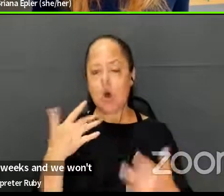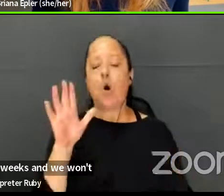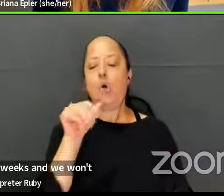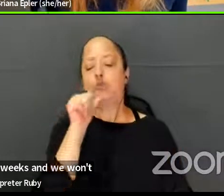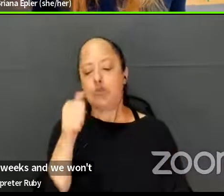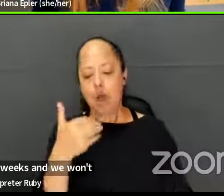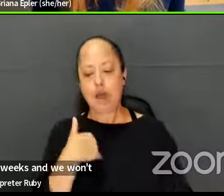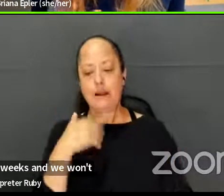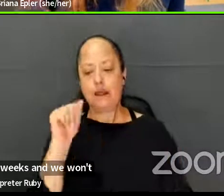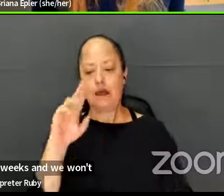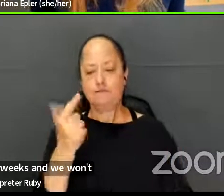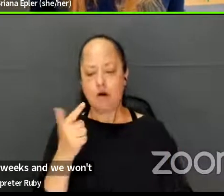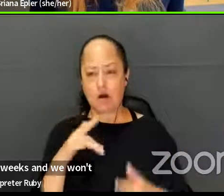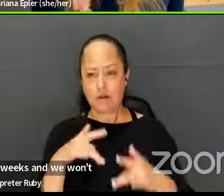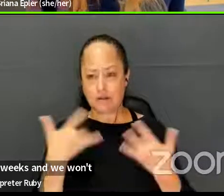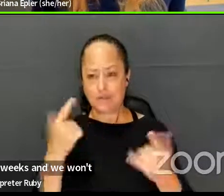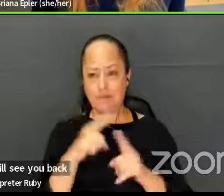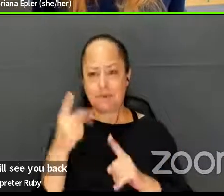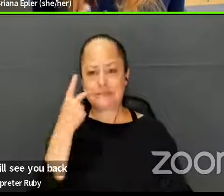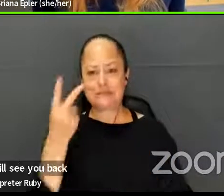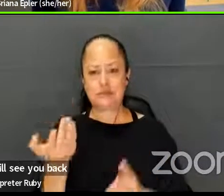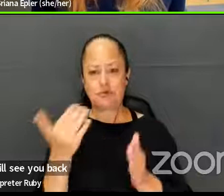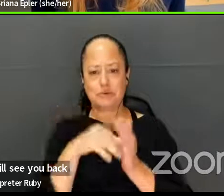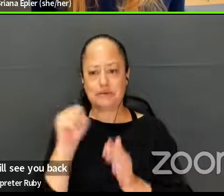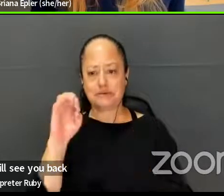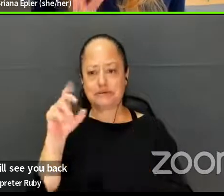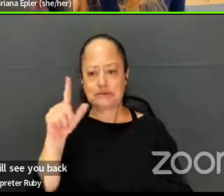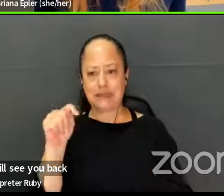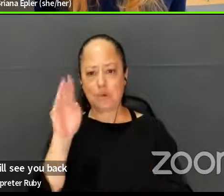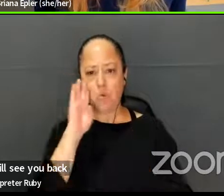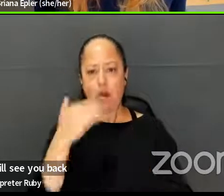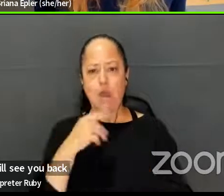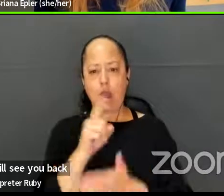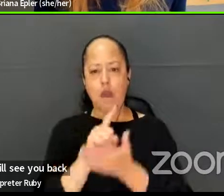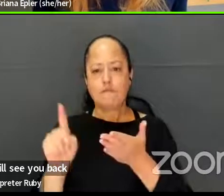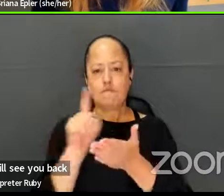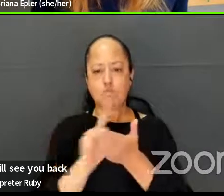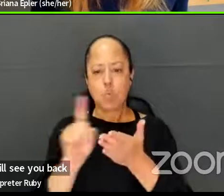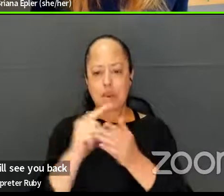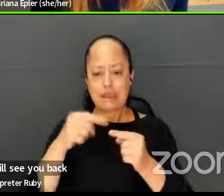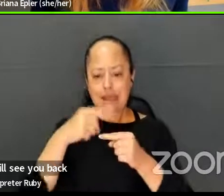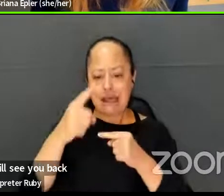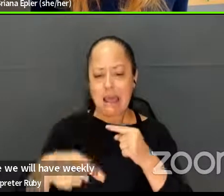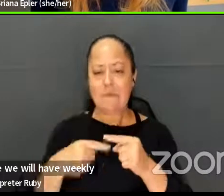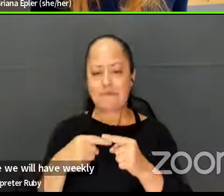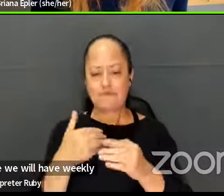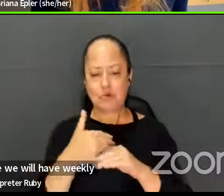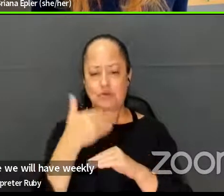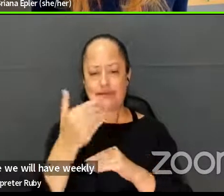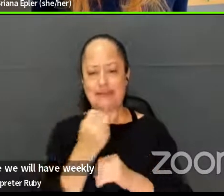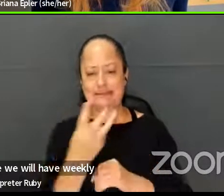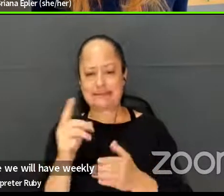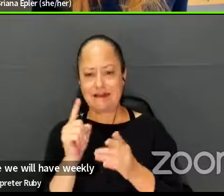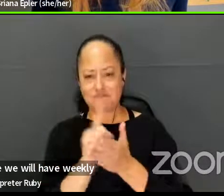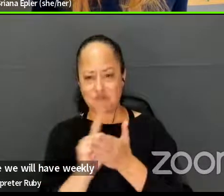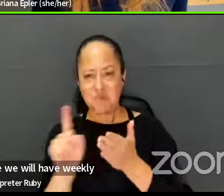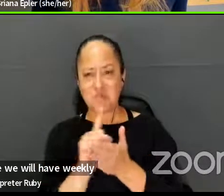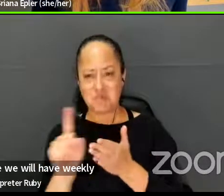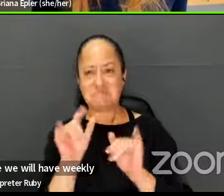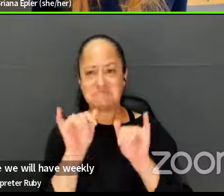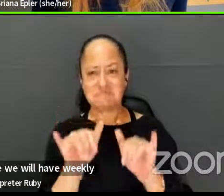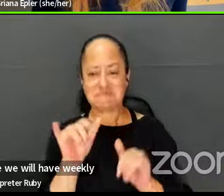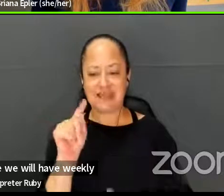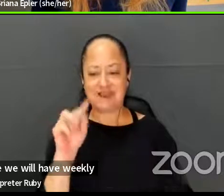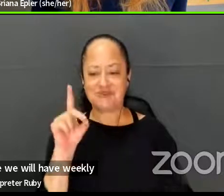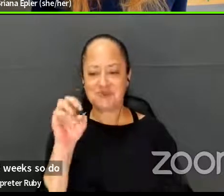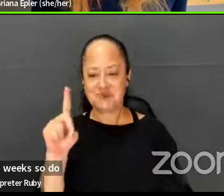September live. But in the meantime, we'll have weekly episodes for the next several weeks. So do stay tuned and have a great summer,